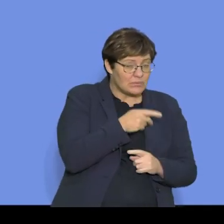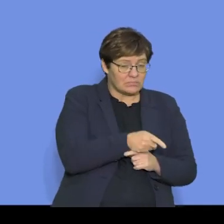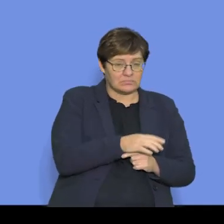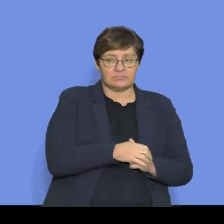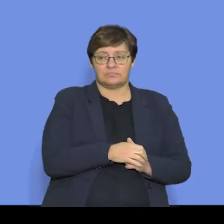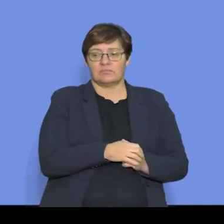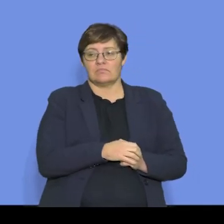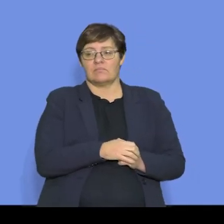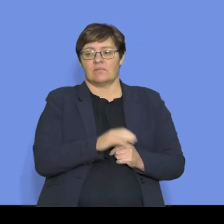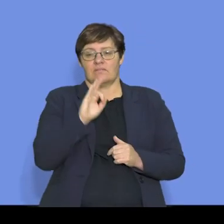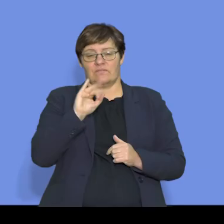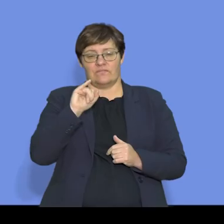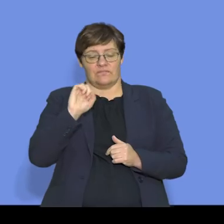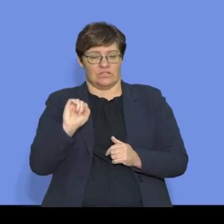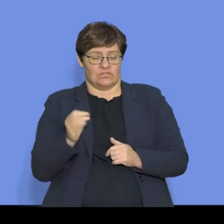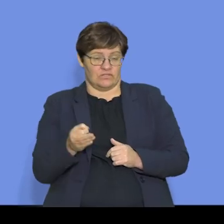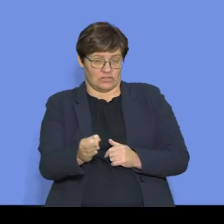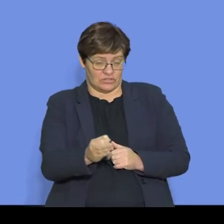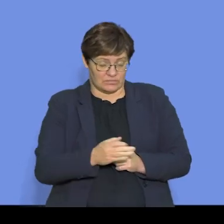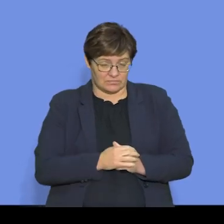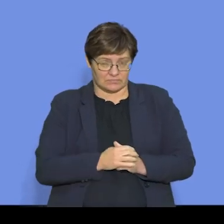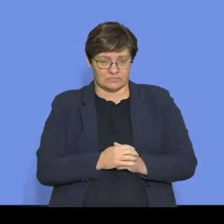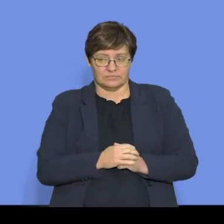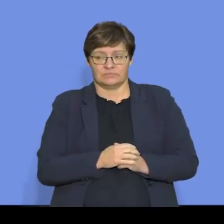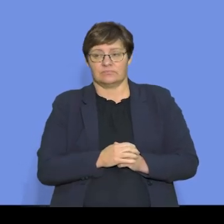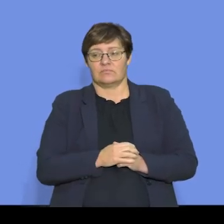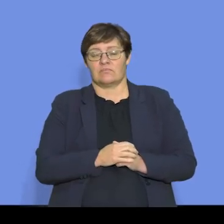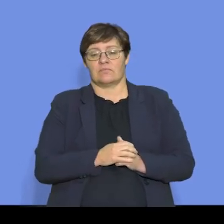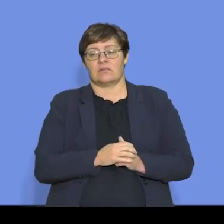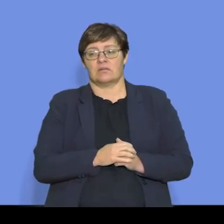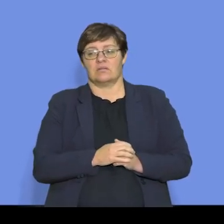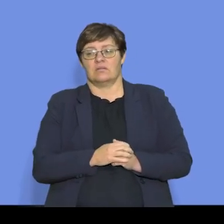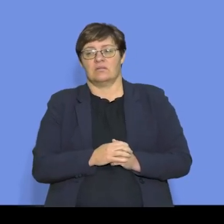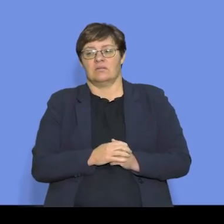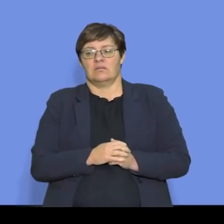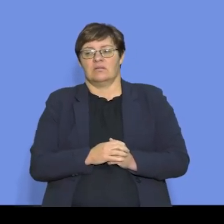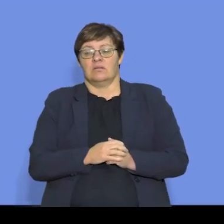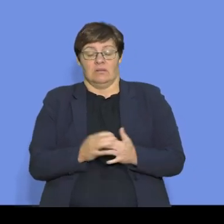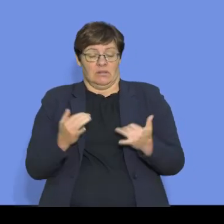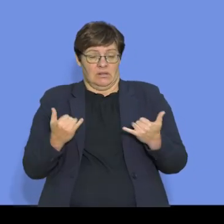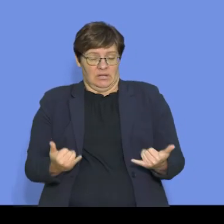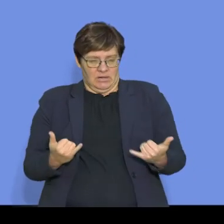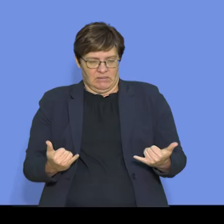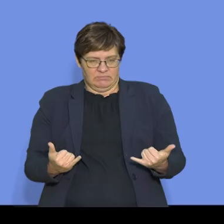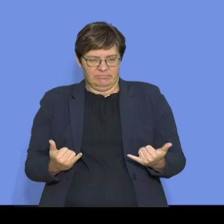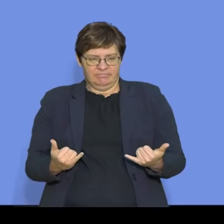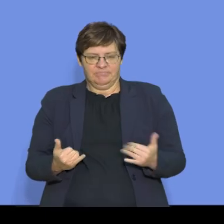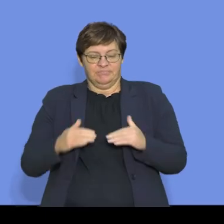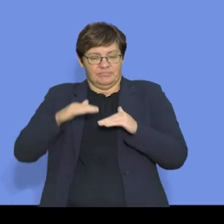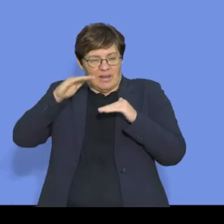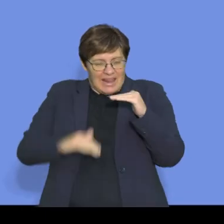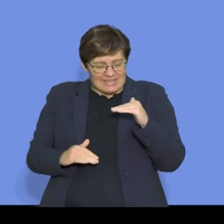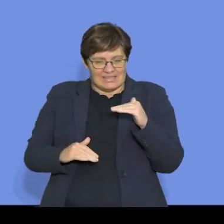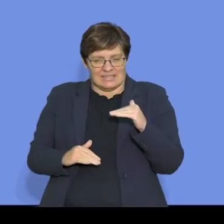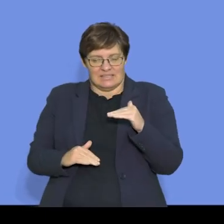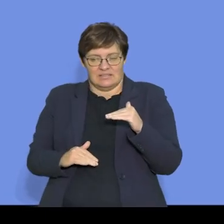obviously the fish. Then, which group currently has